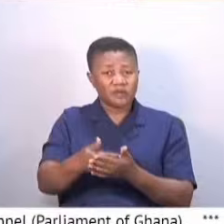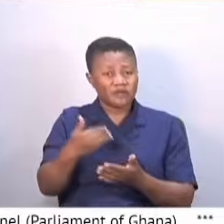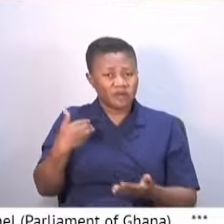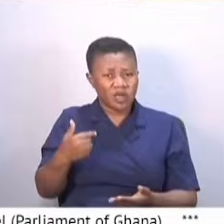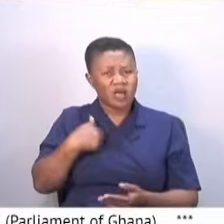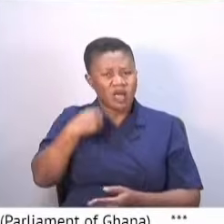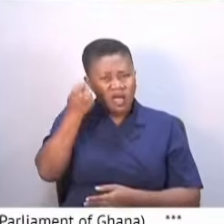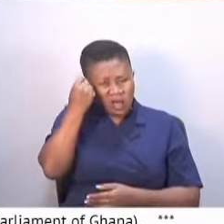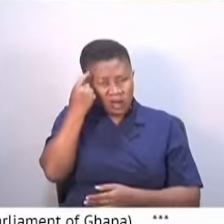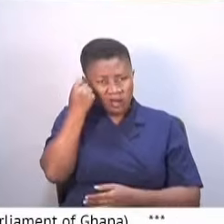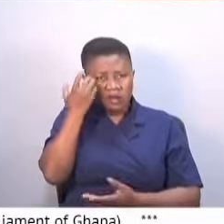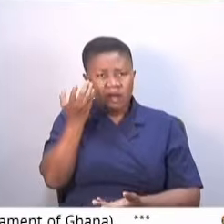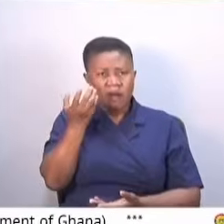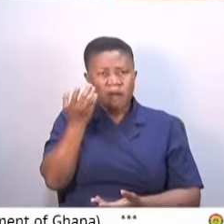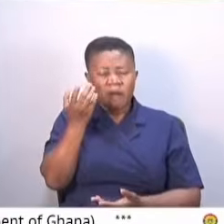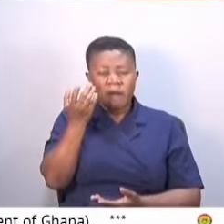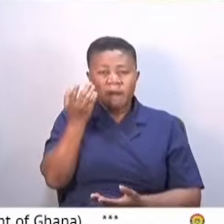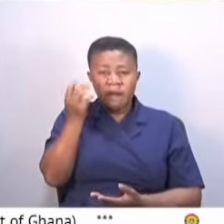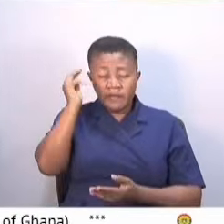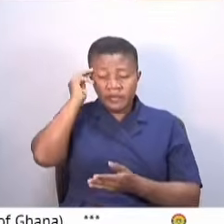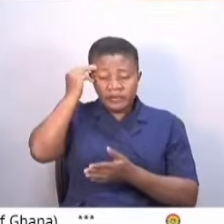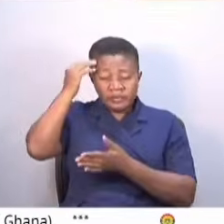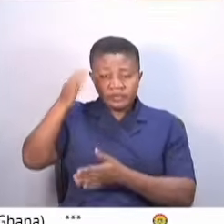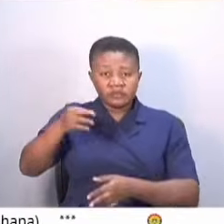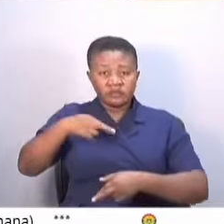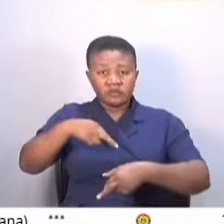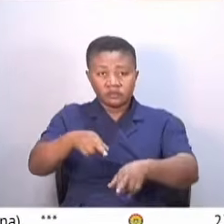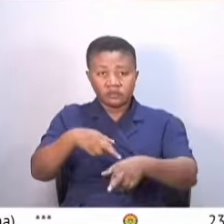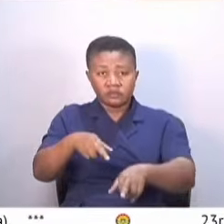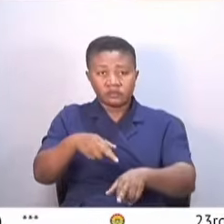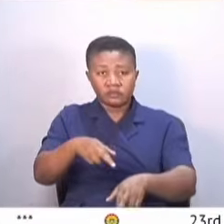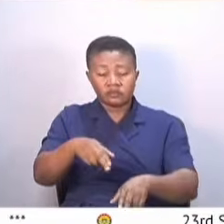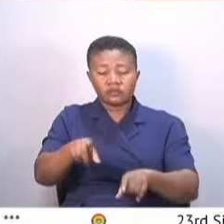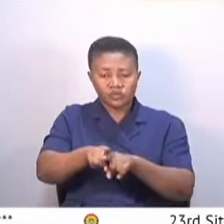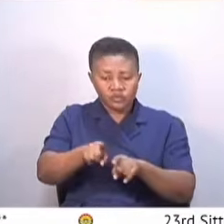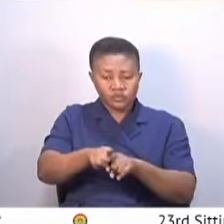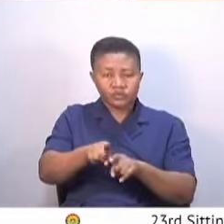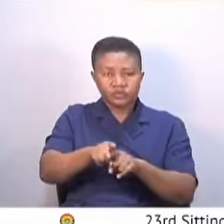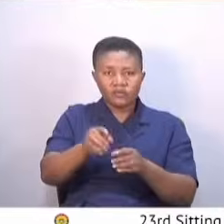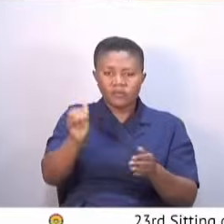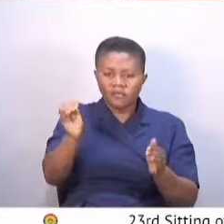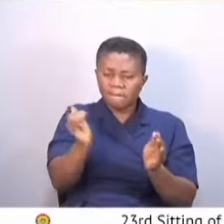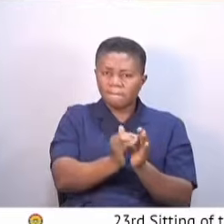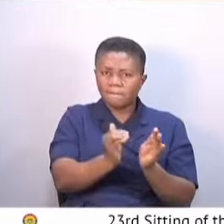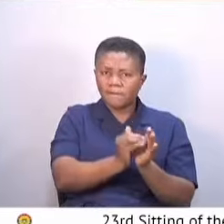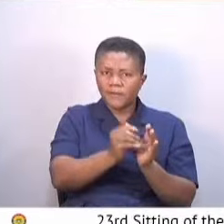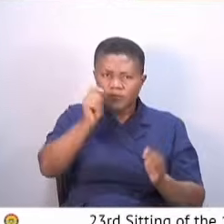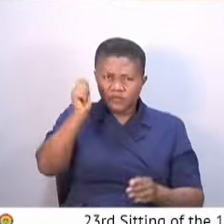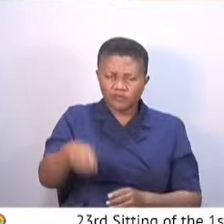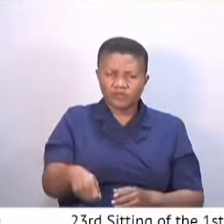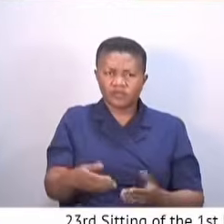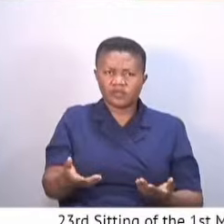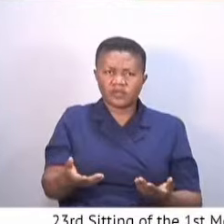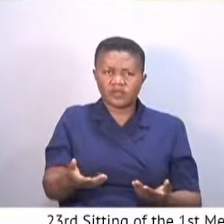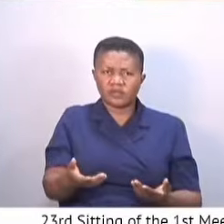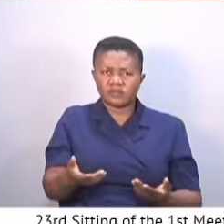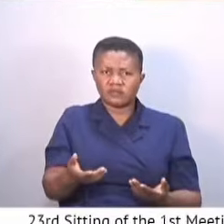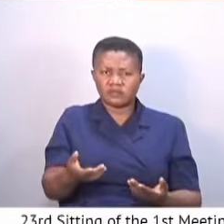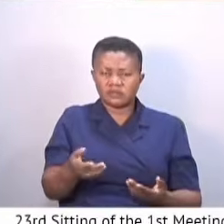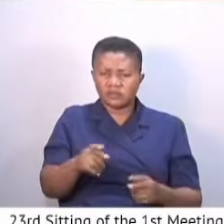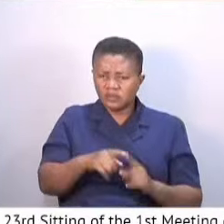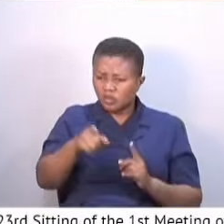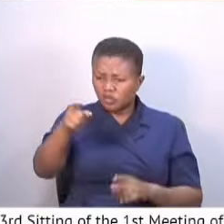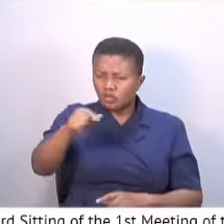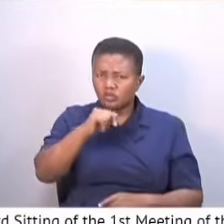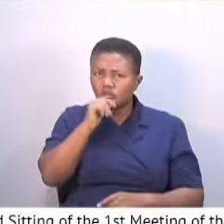and I understand. The Minister for Rules was a minority chief whip. So when you are in the majority, I know he has not been a